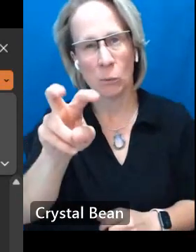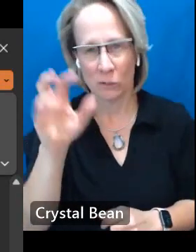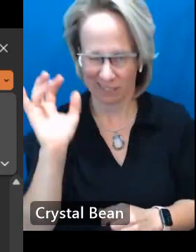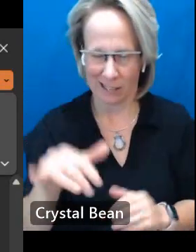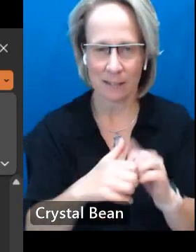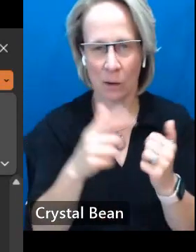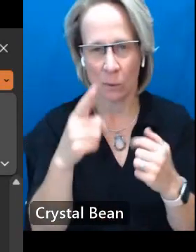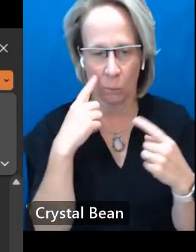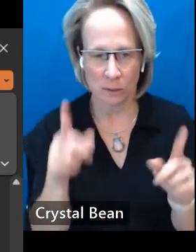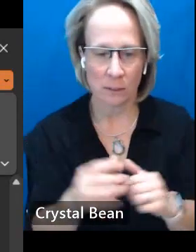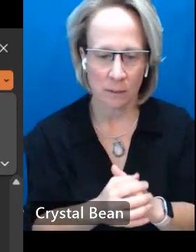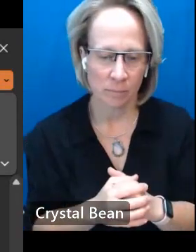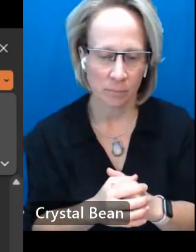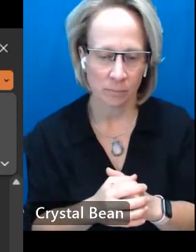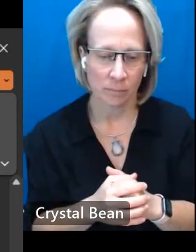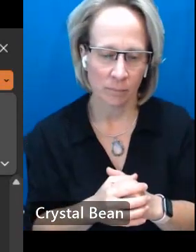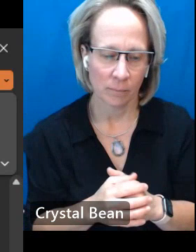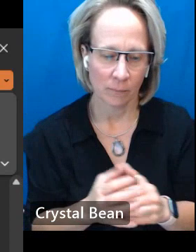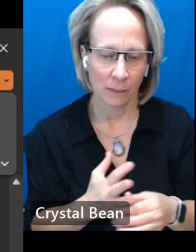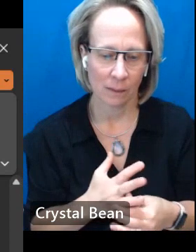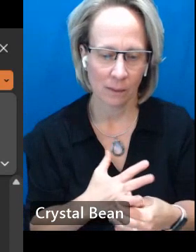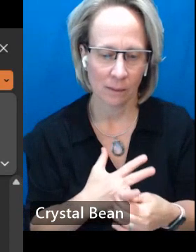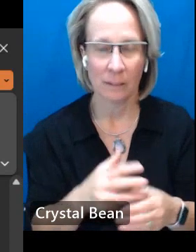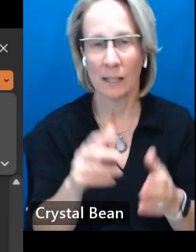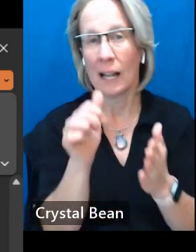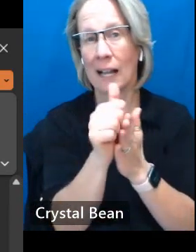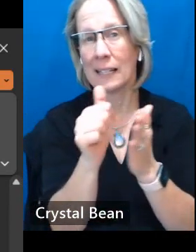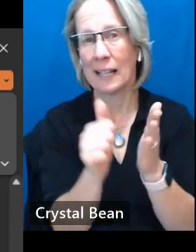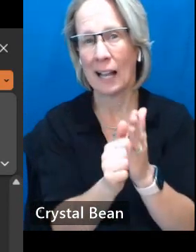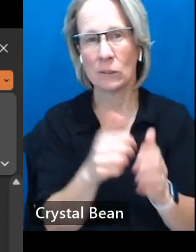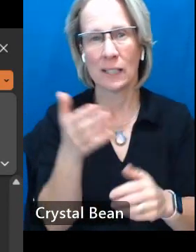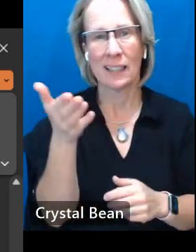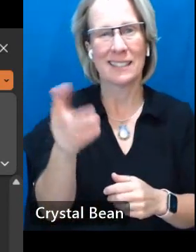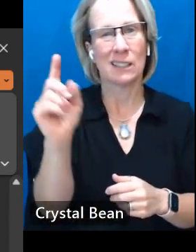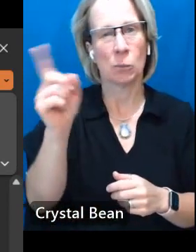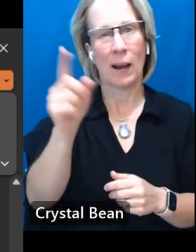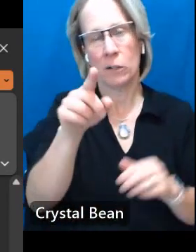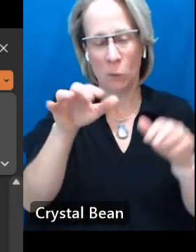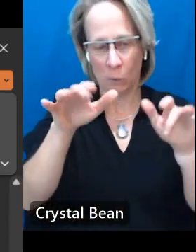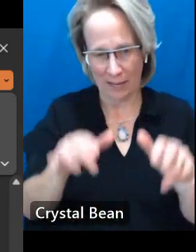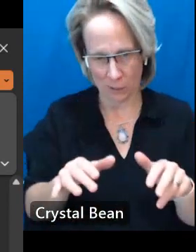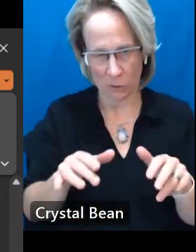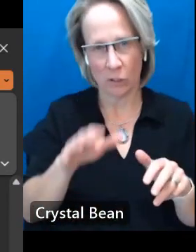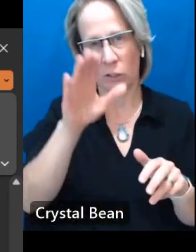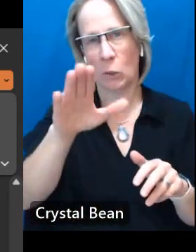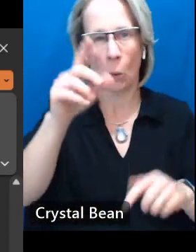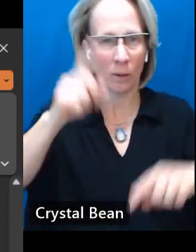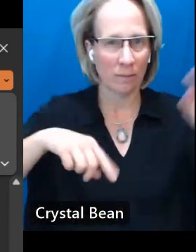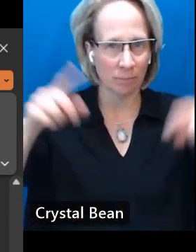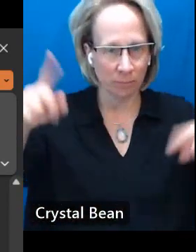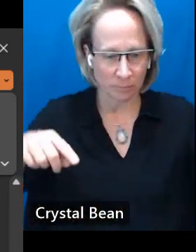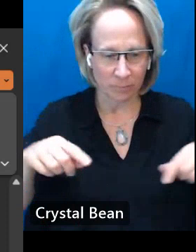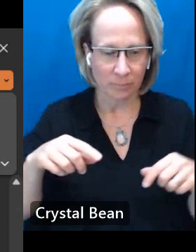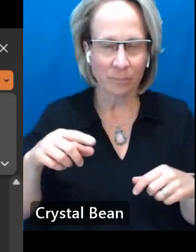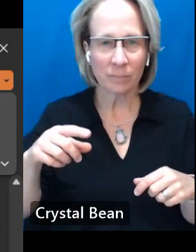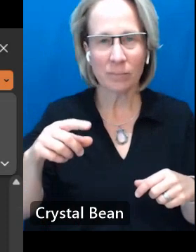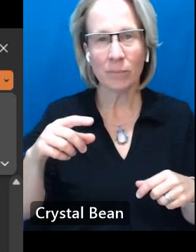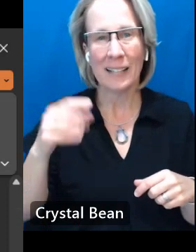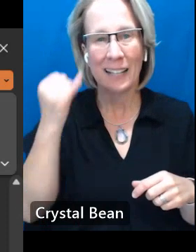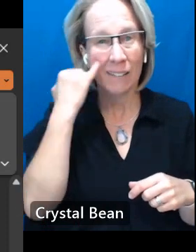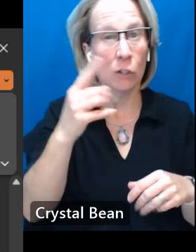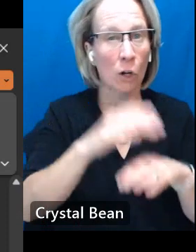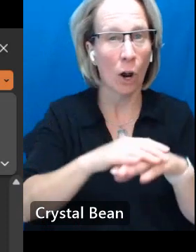Account, this is where you're going to enter your range of accounts that you want to see depending on what ledger group you're in. Again, if you're at the detail level, that's